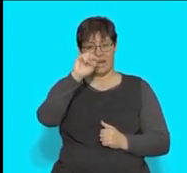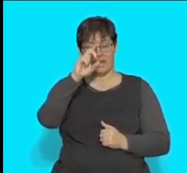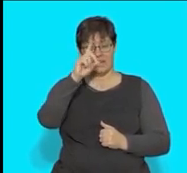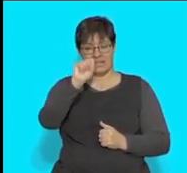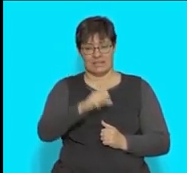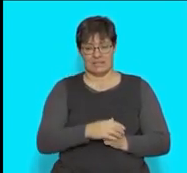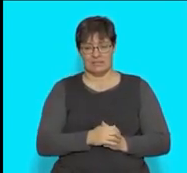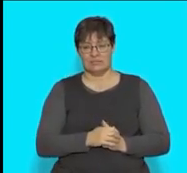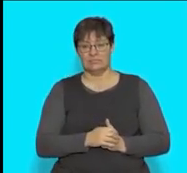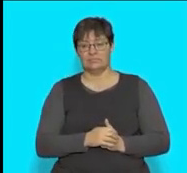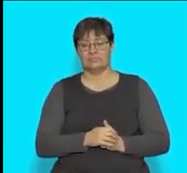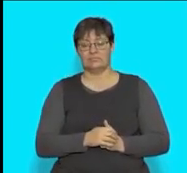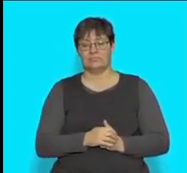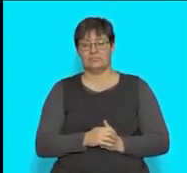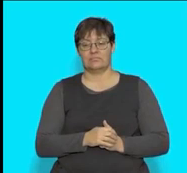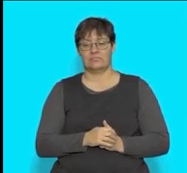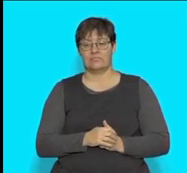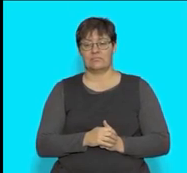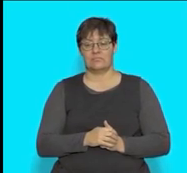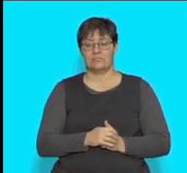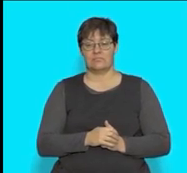I think I can find space.